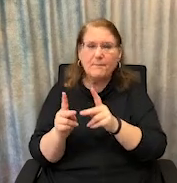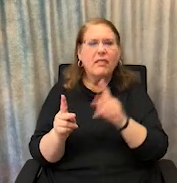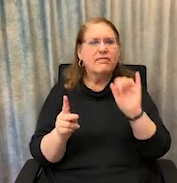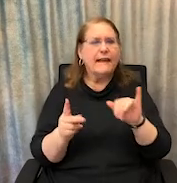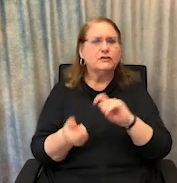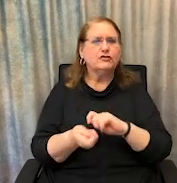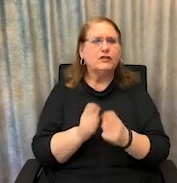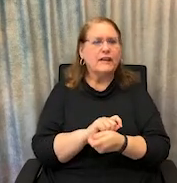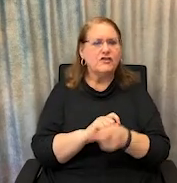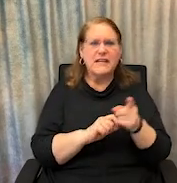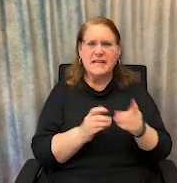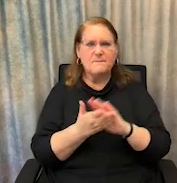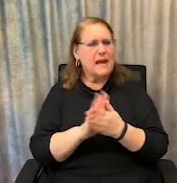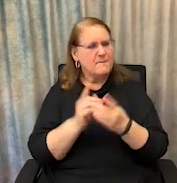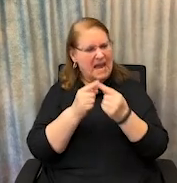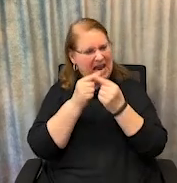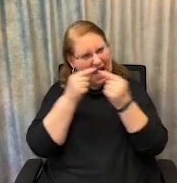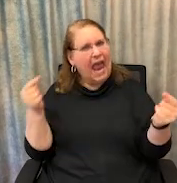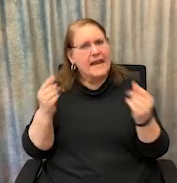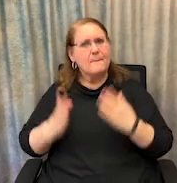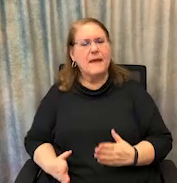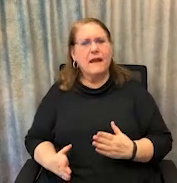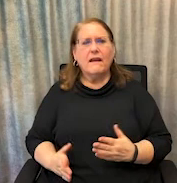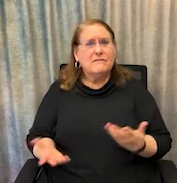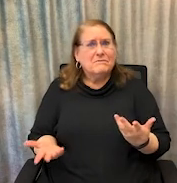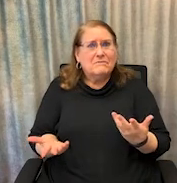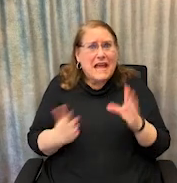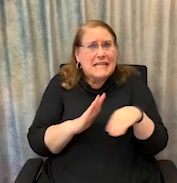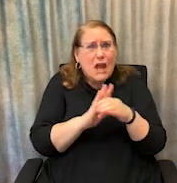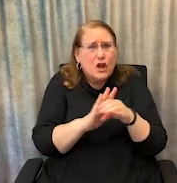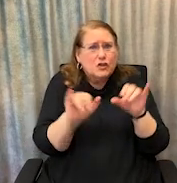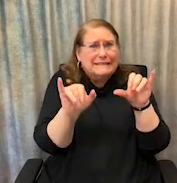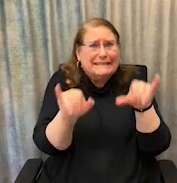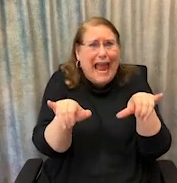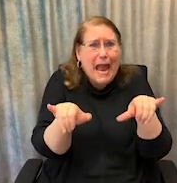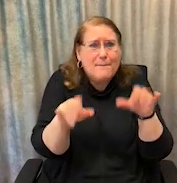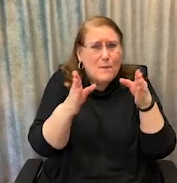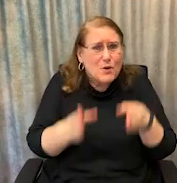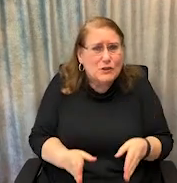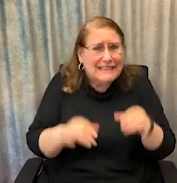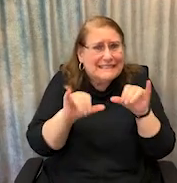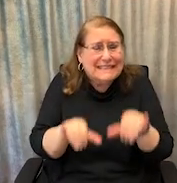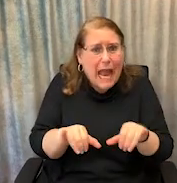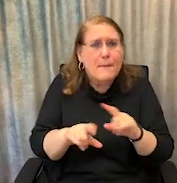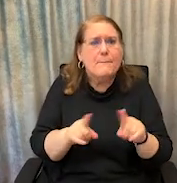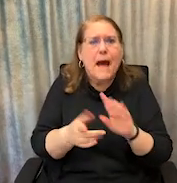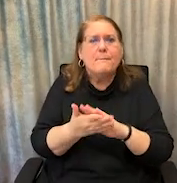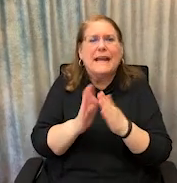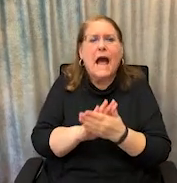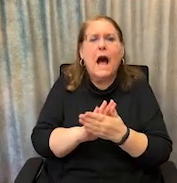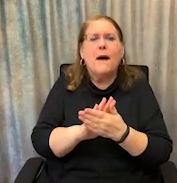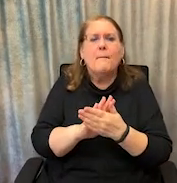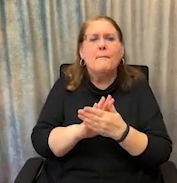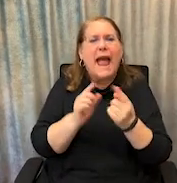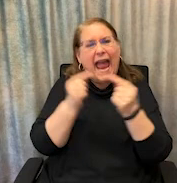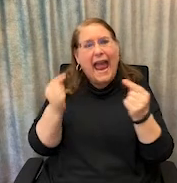for some people, it changed, and he became an enemy. Just his character was always the same, but he became an enemy just because he